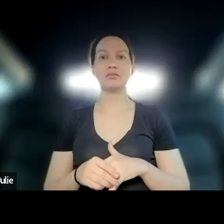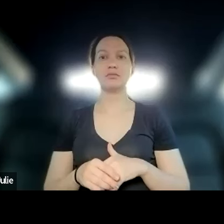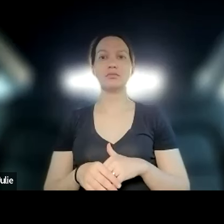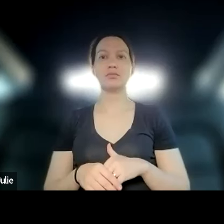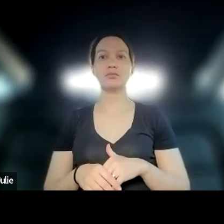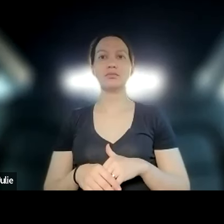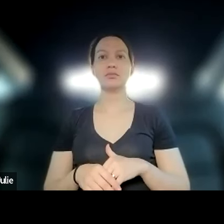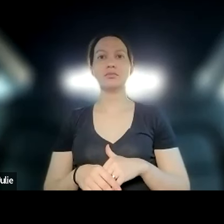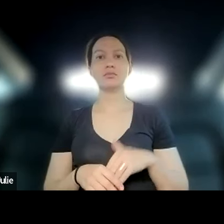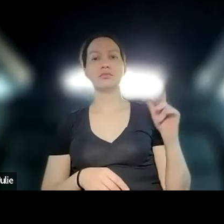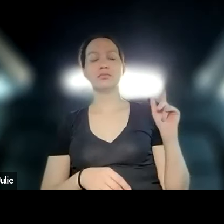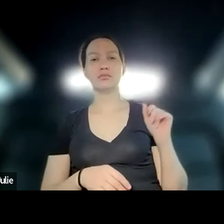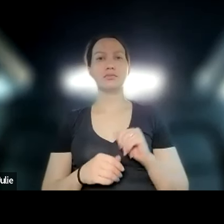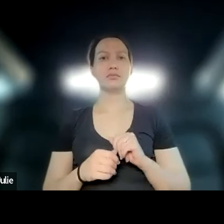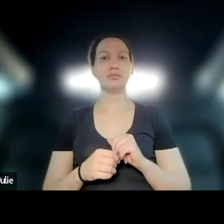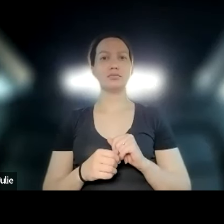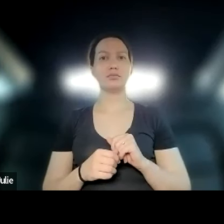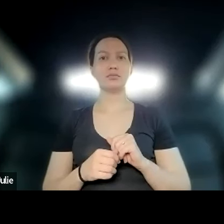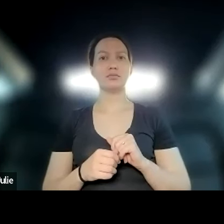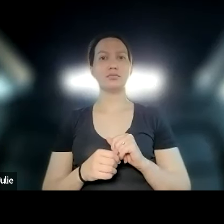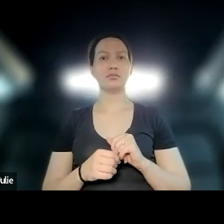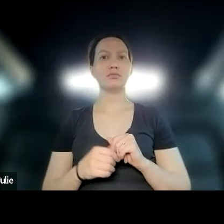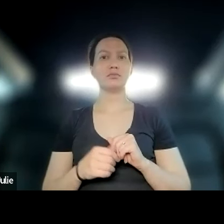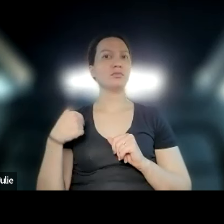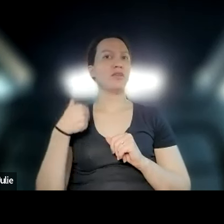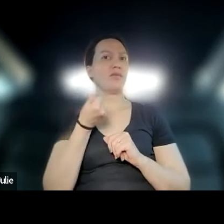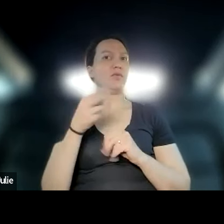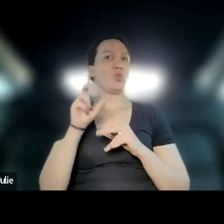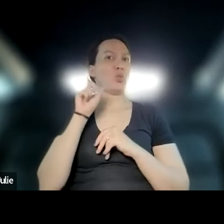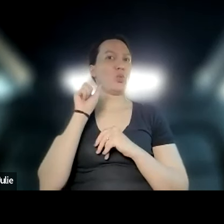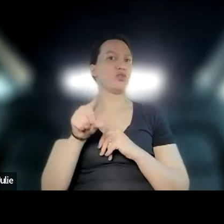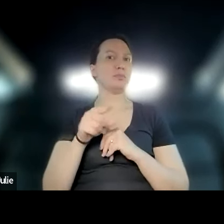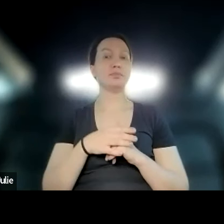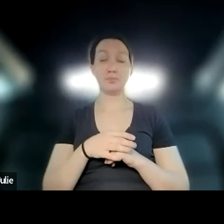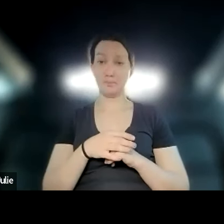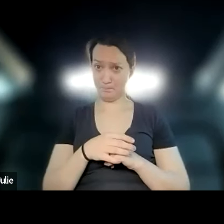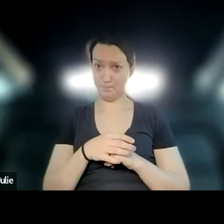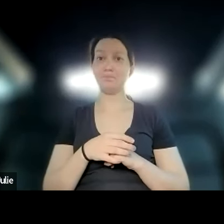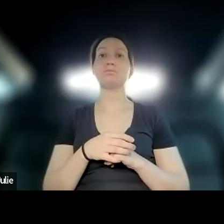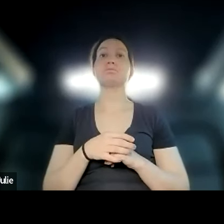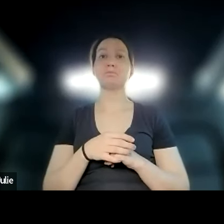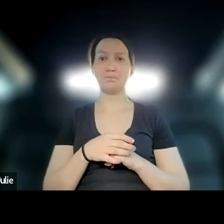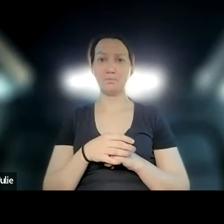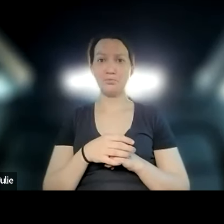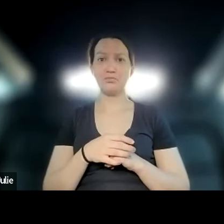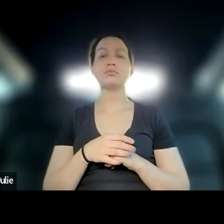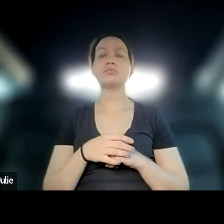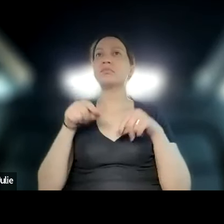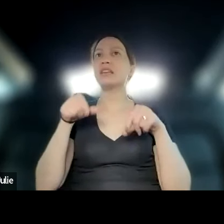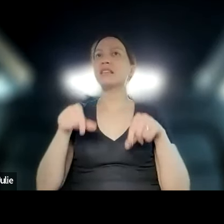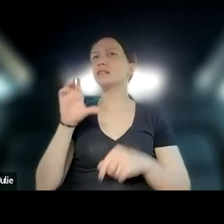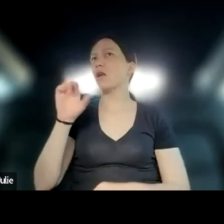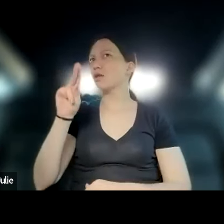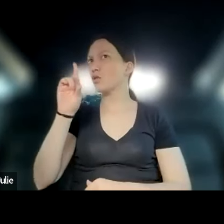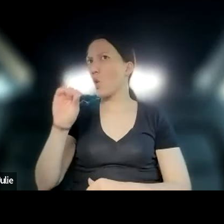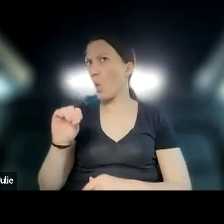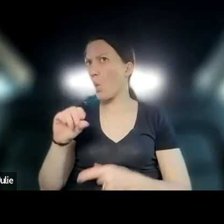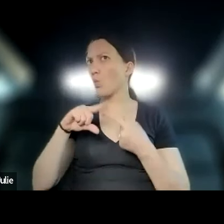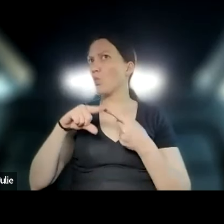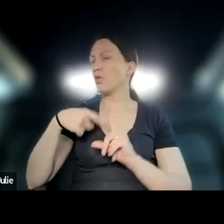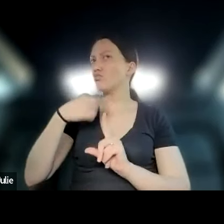And I have a few questions here. Absolutely. Are these condos? Are they